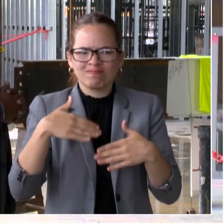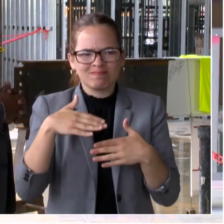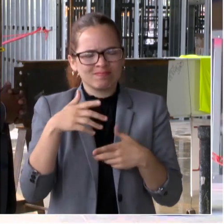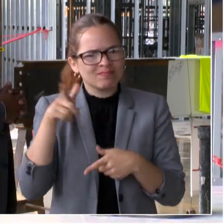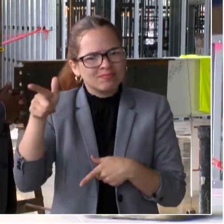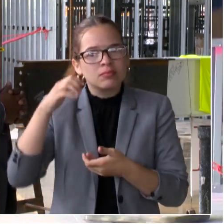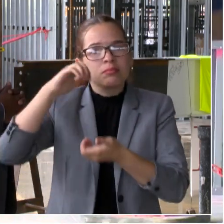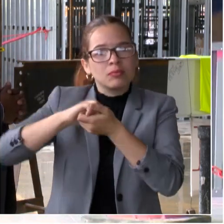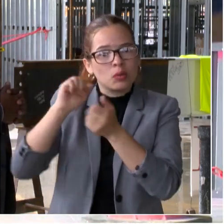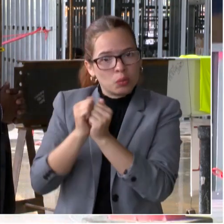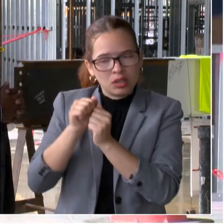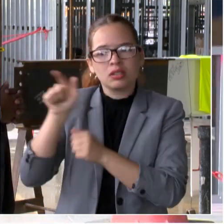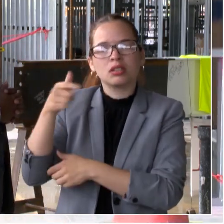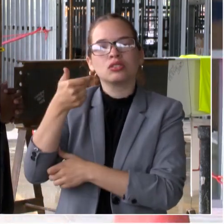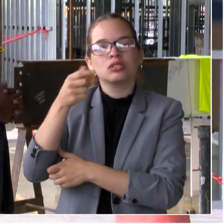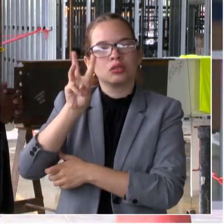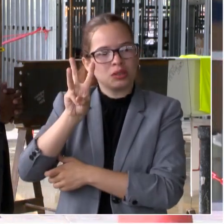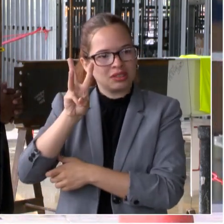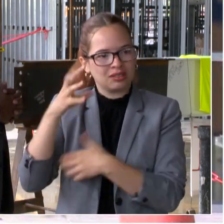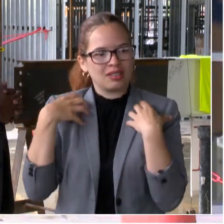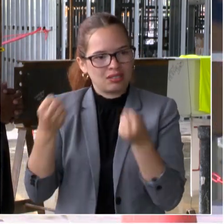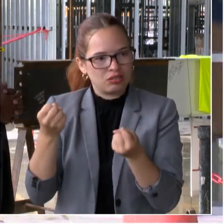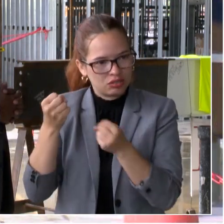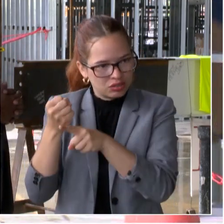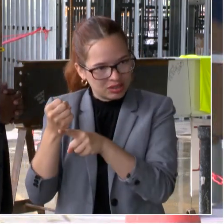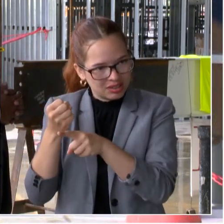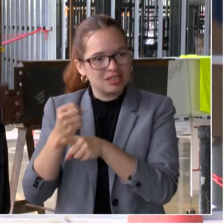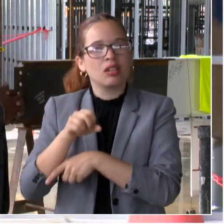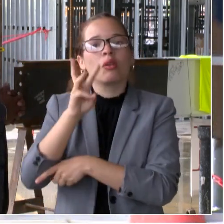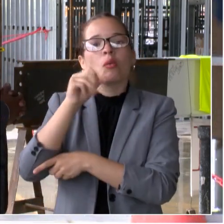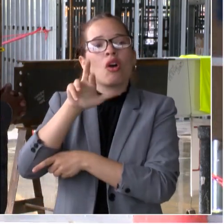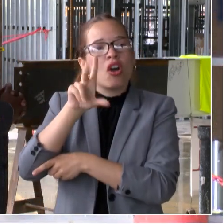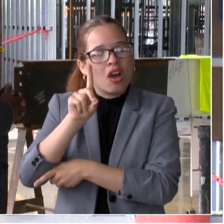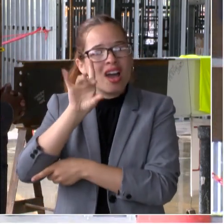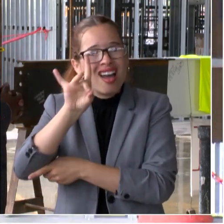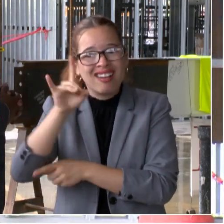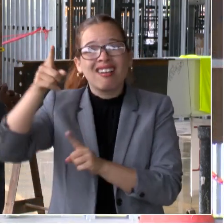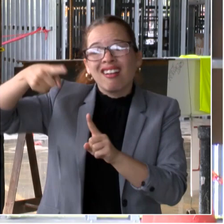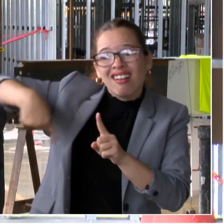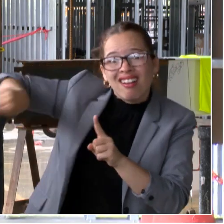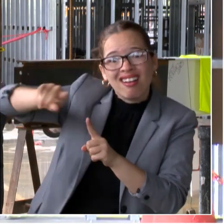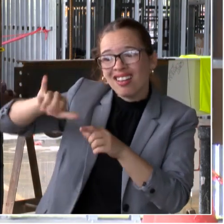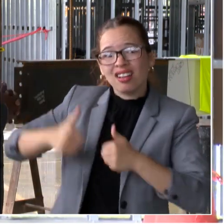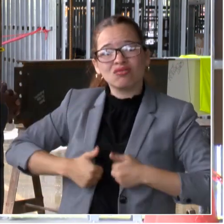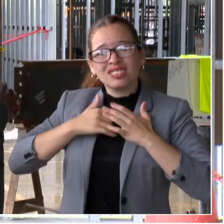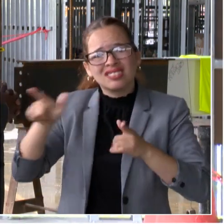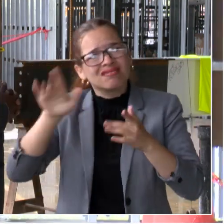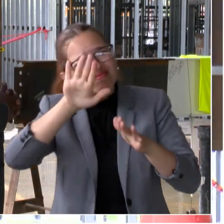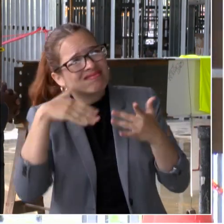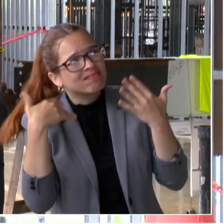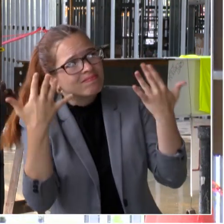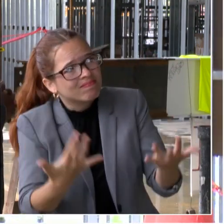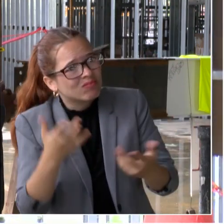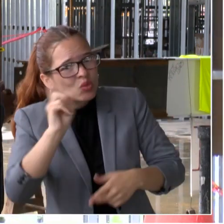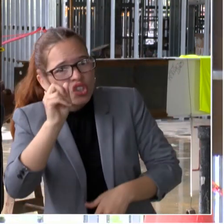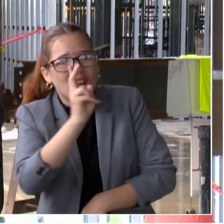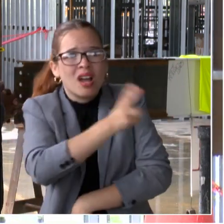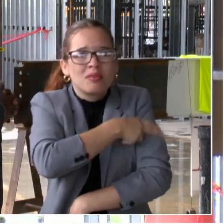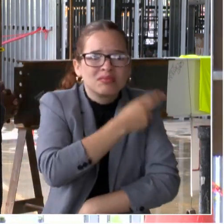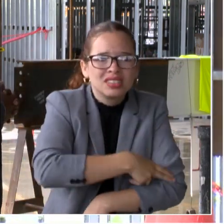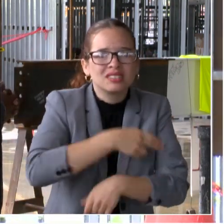This is what progress looked like. This is a significant milestone for the development of the Cedar Hill Regional Medical Center here